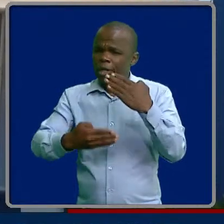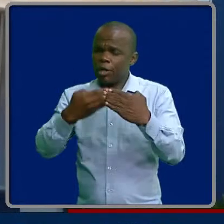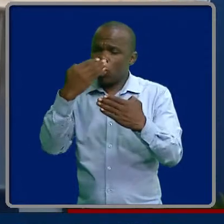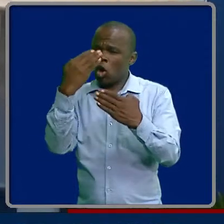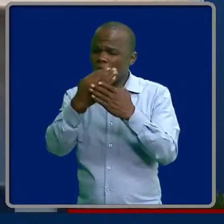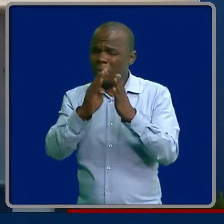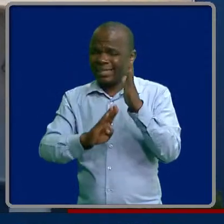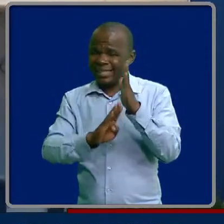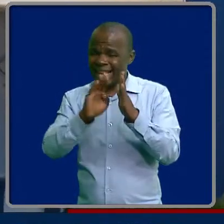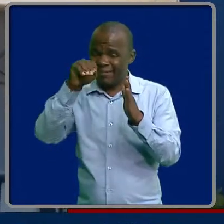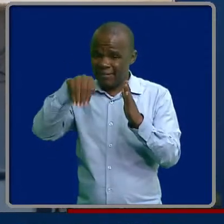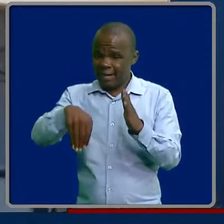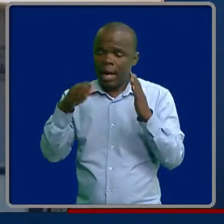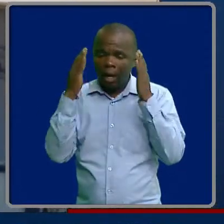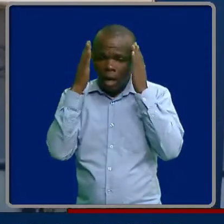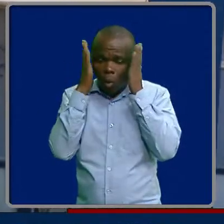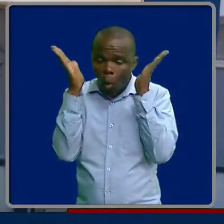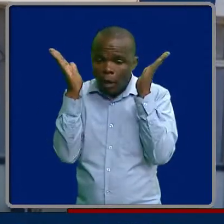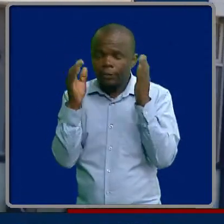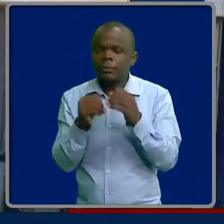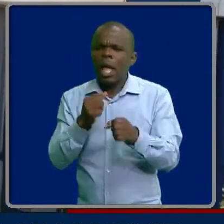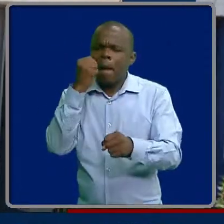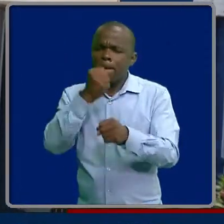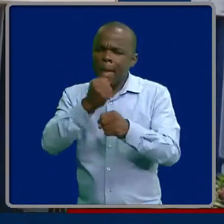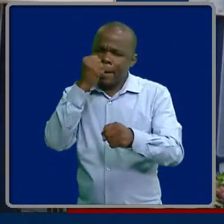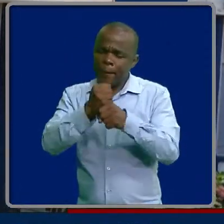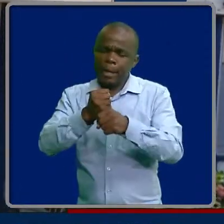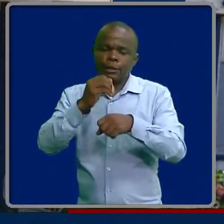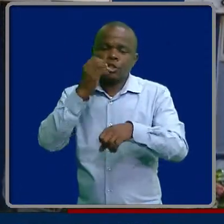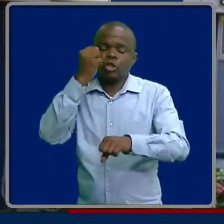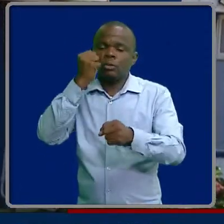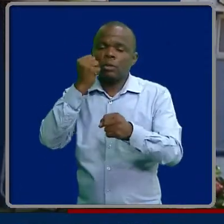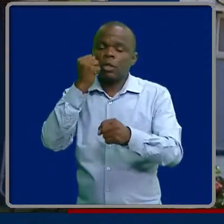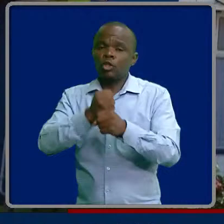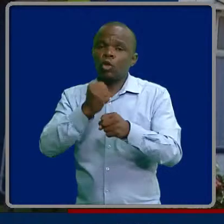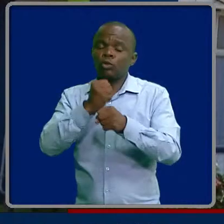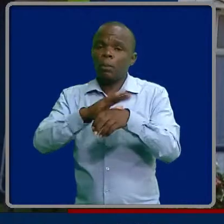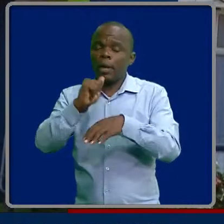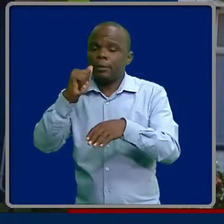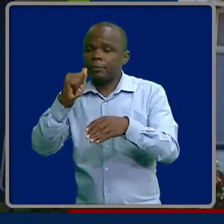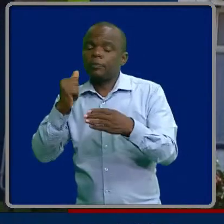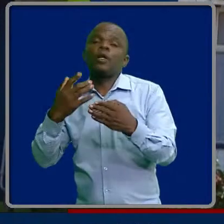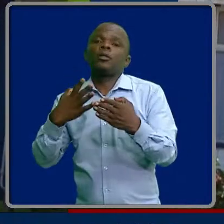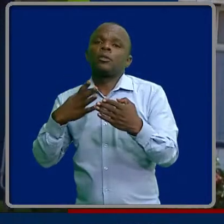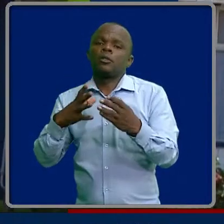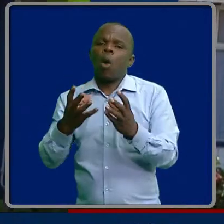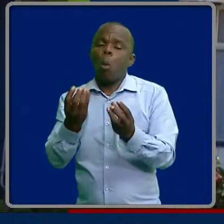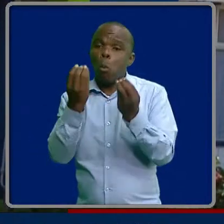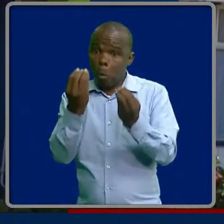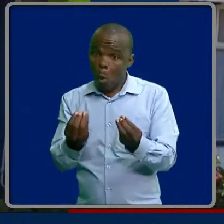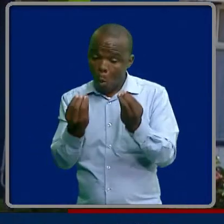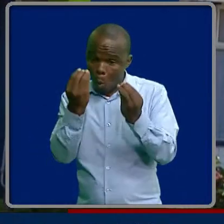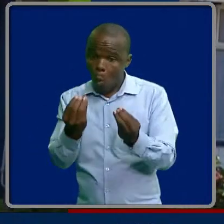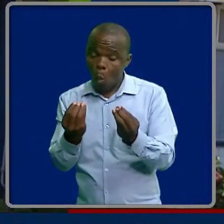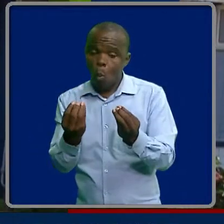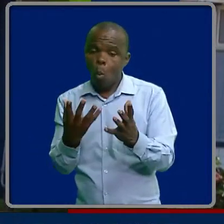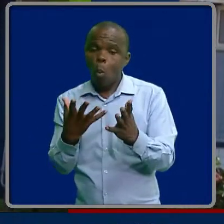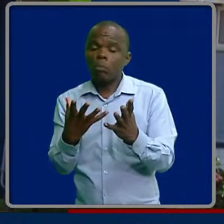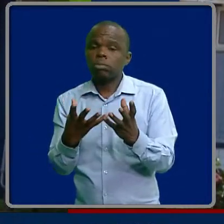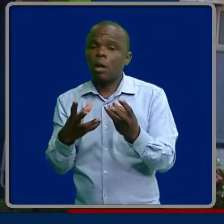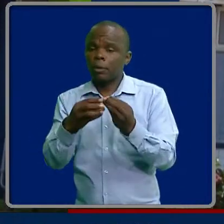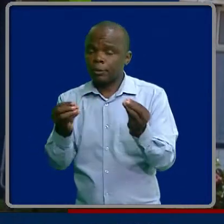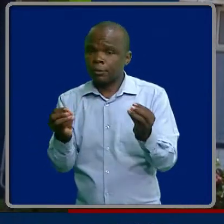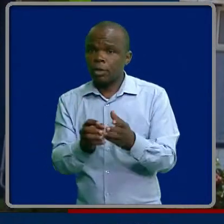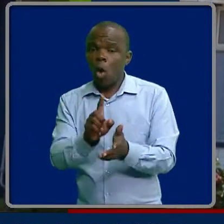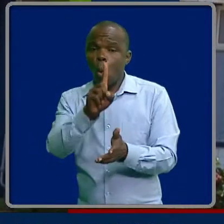a significant contributor to job creation and poverty alleviation. There are around 1,200